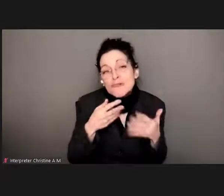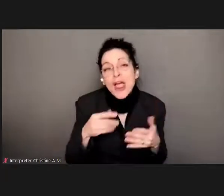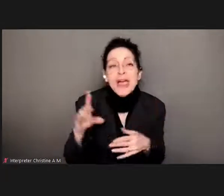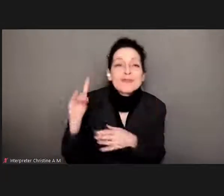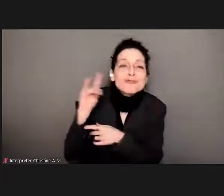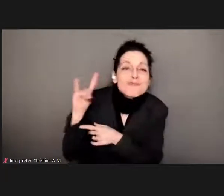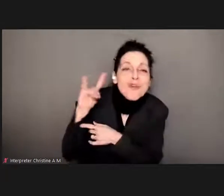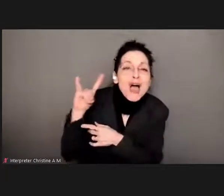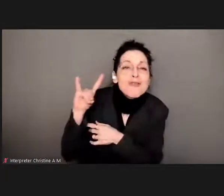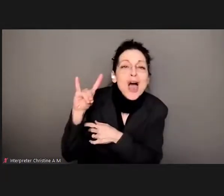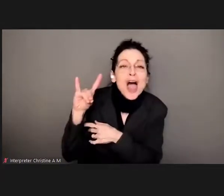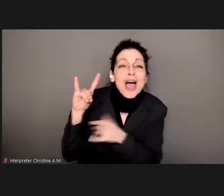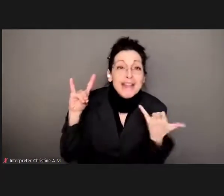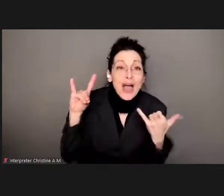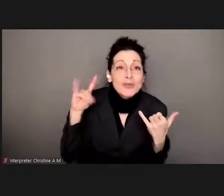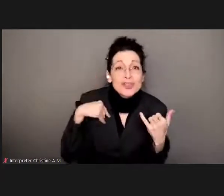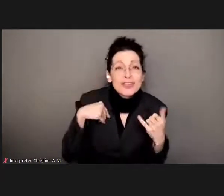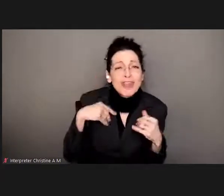sleep.